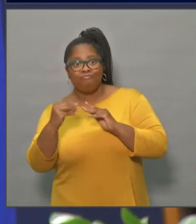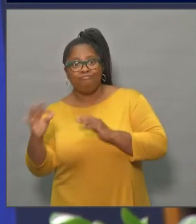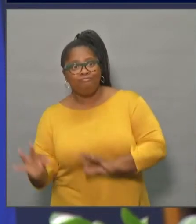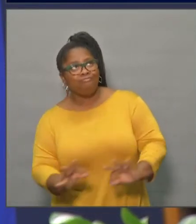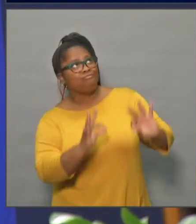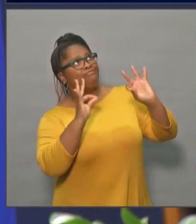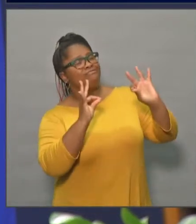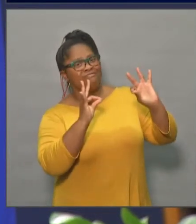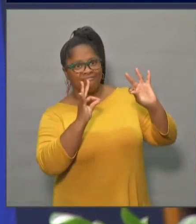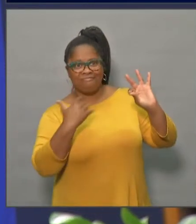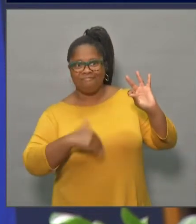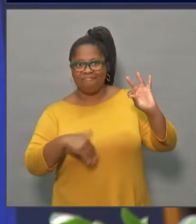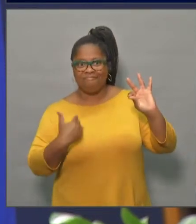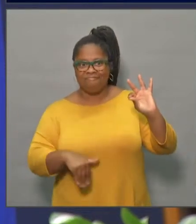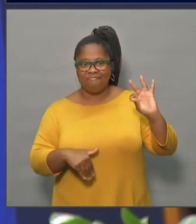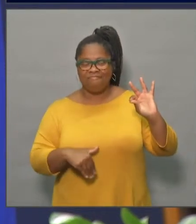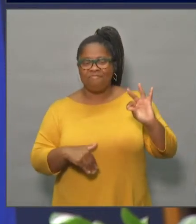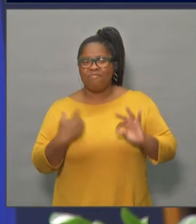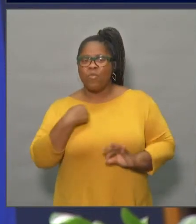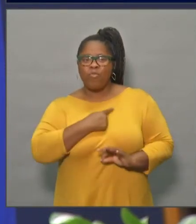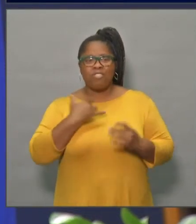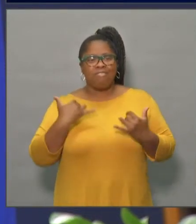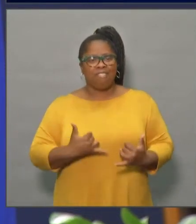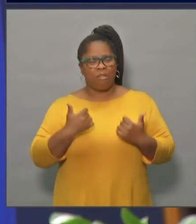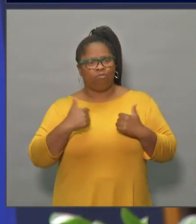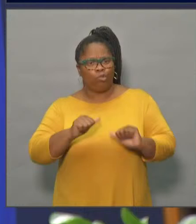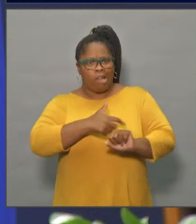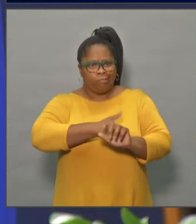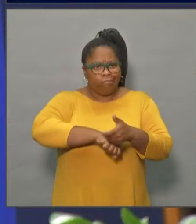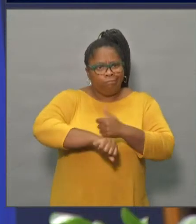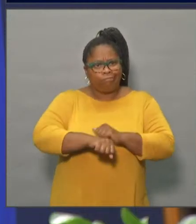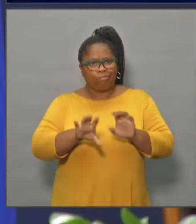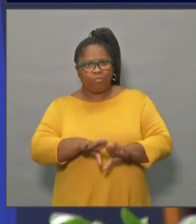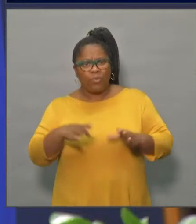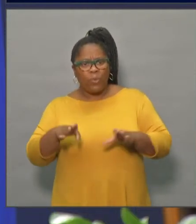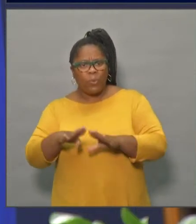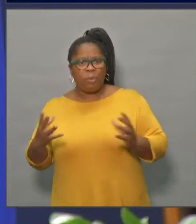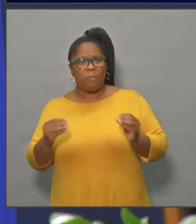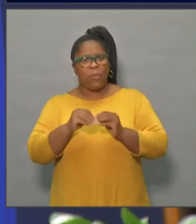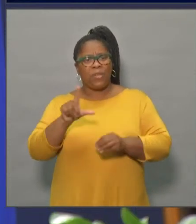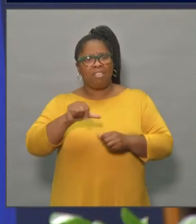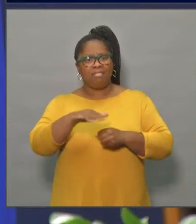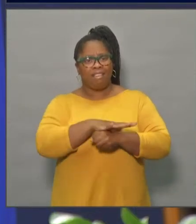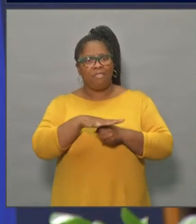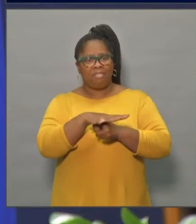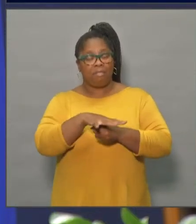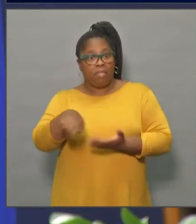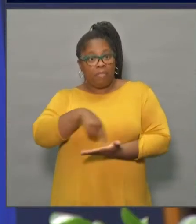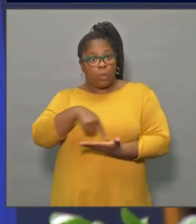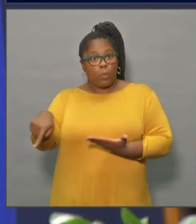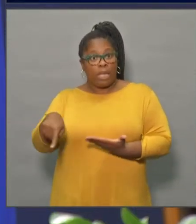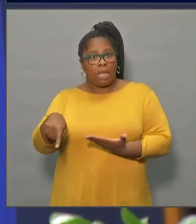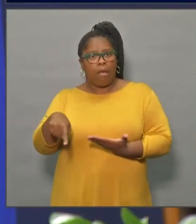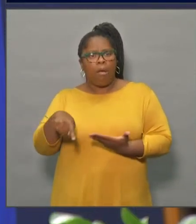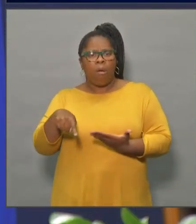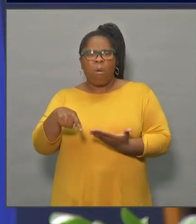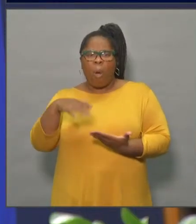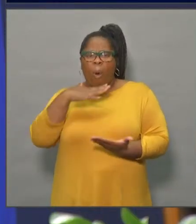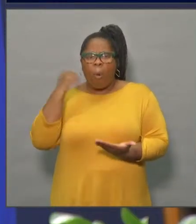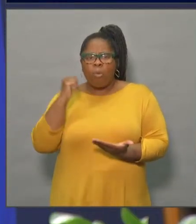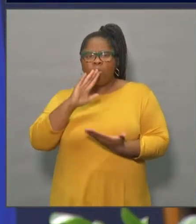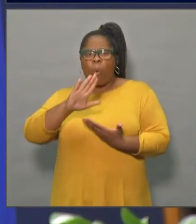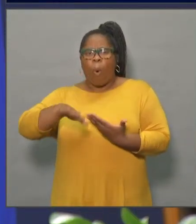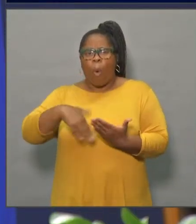together, we are making strides to reopen more of Los Angeles County. This week, we opened nearly all retail businesses